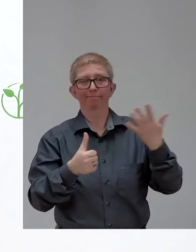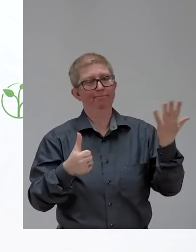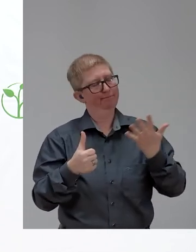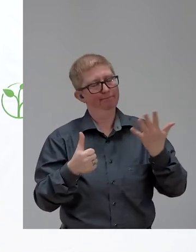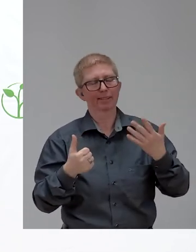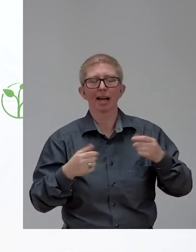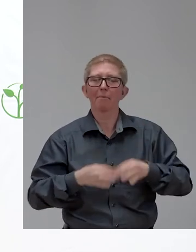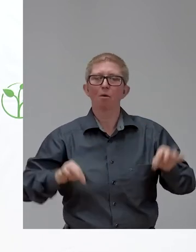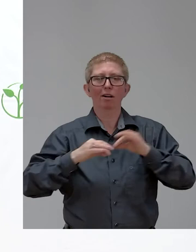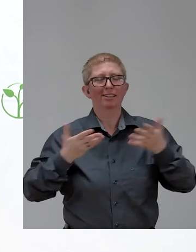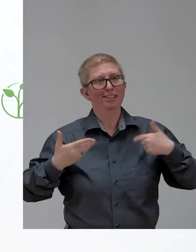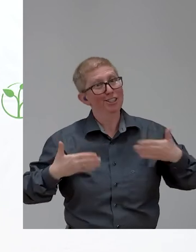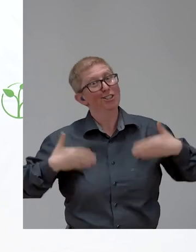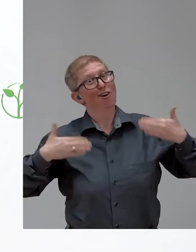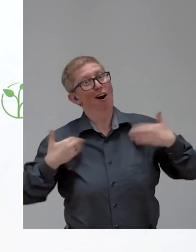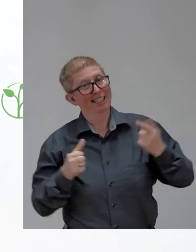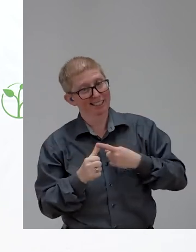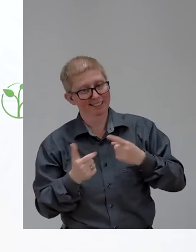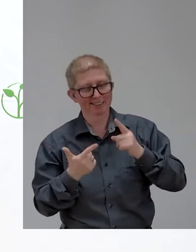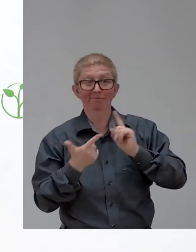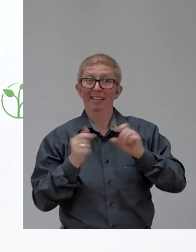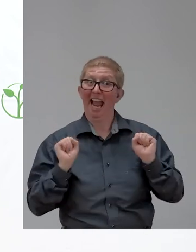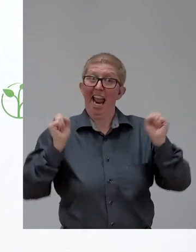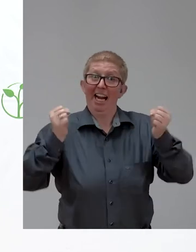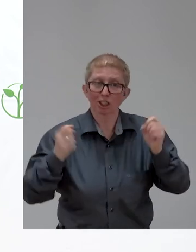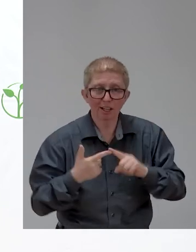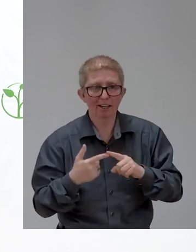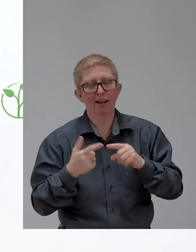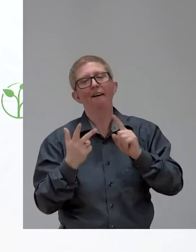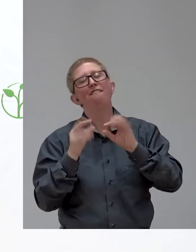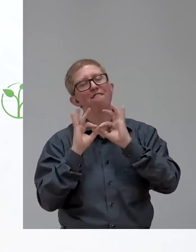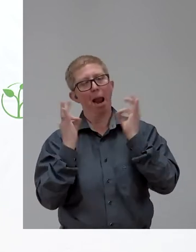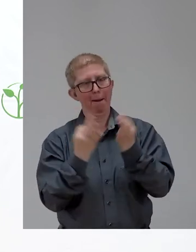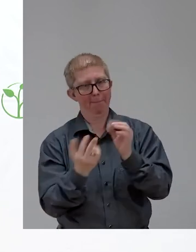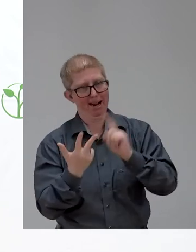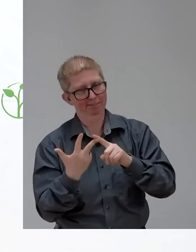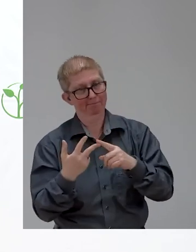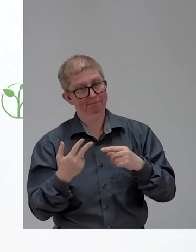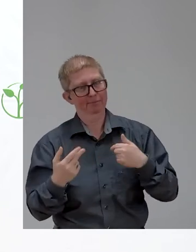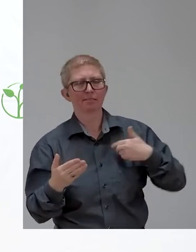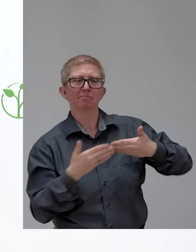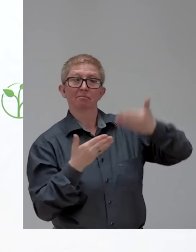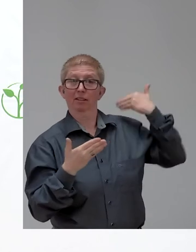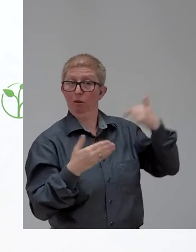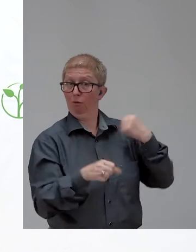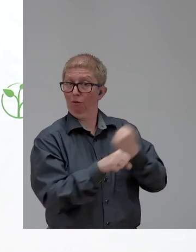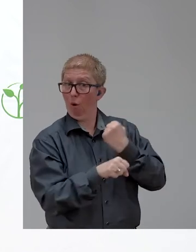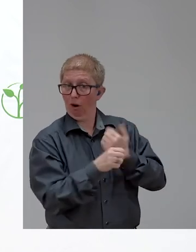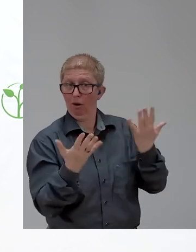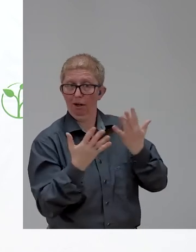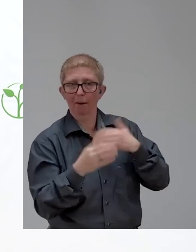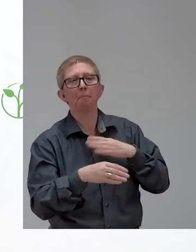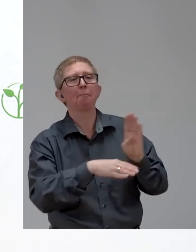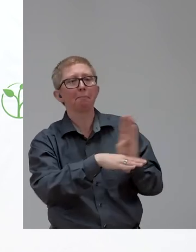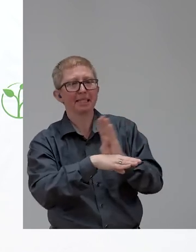family. I worked 25 years as a management consultant before, and the most thing people, my customers were looking for